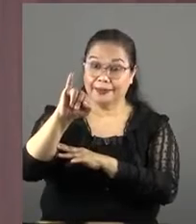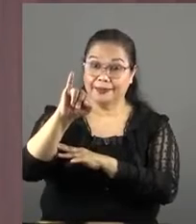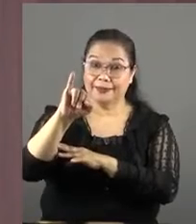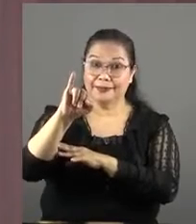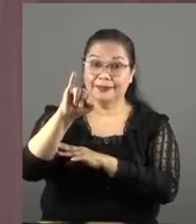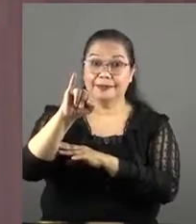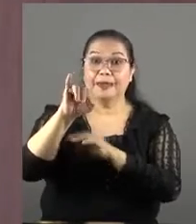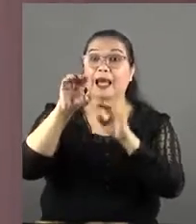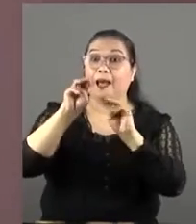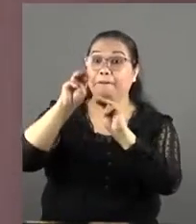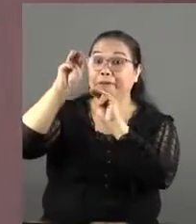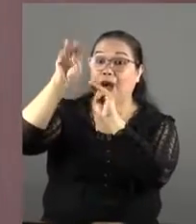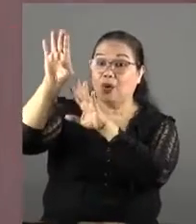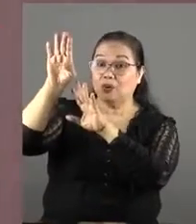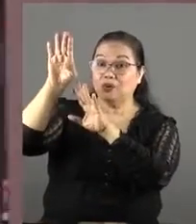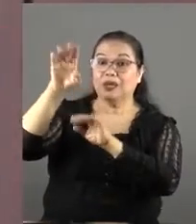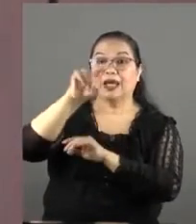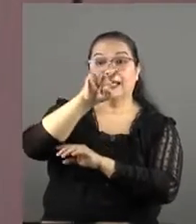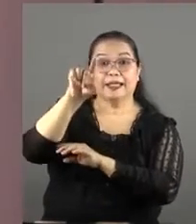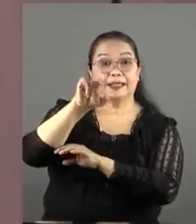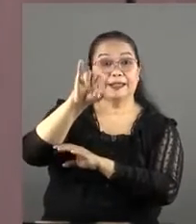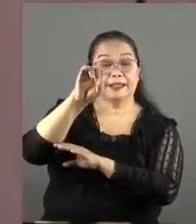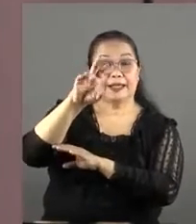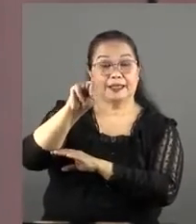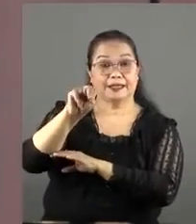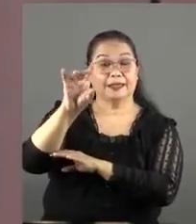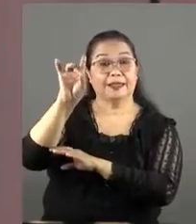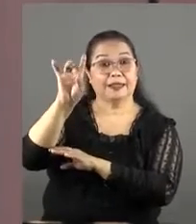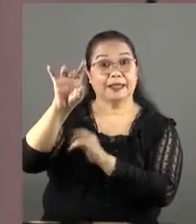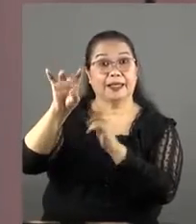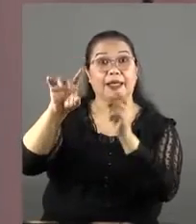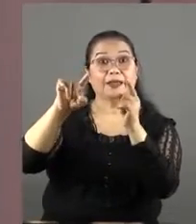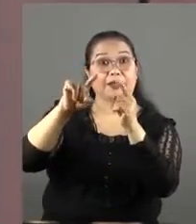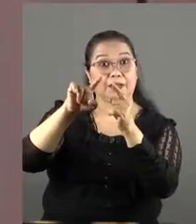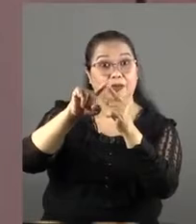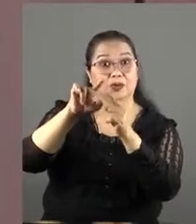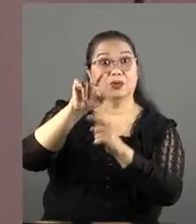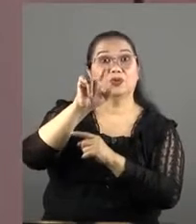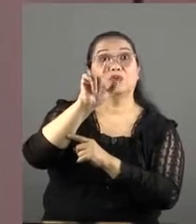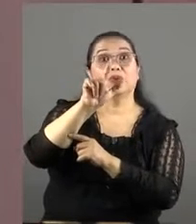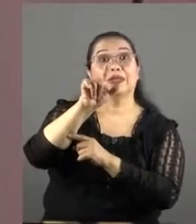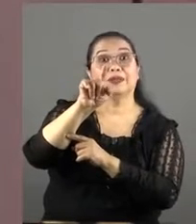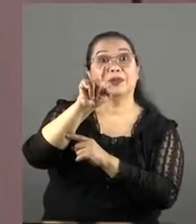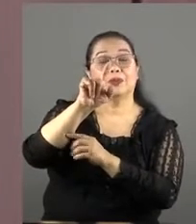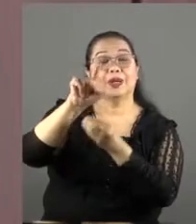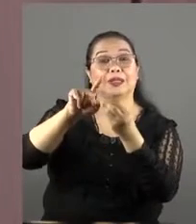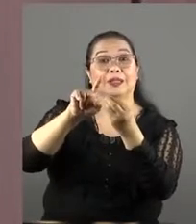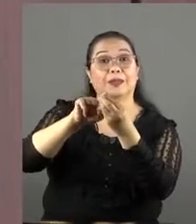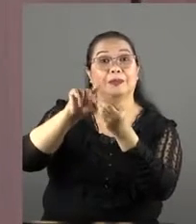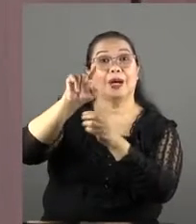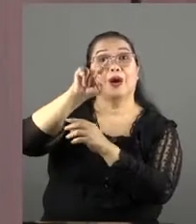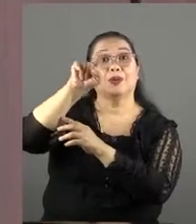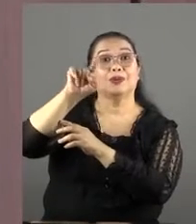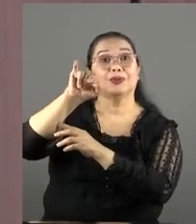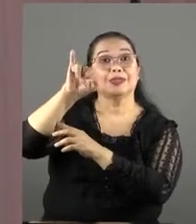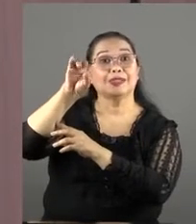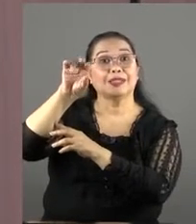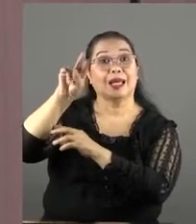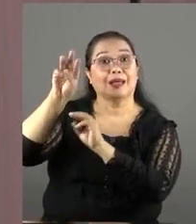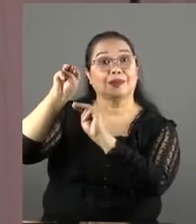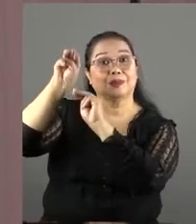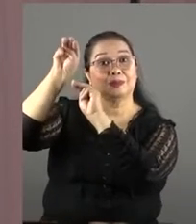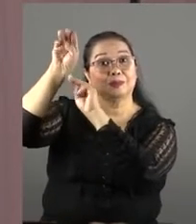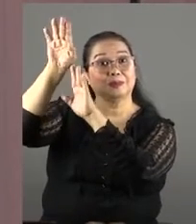Mount Zion. But in verses 18 to 21, he's talking about Mount Sinai. And why is he doing that? You see, he